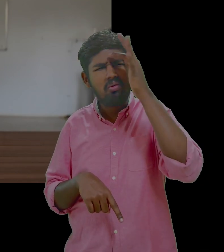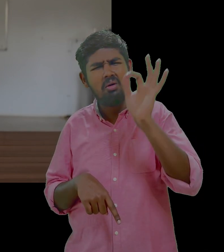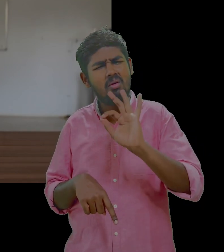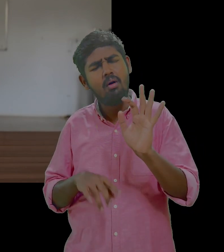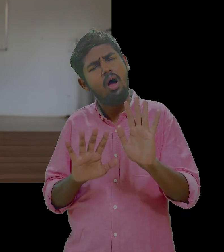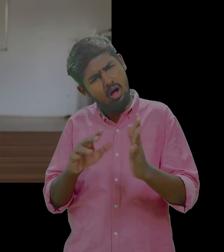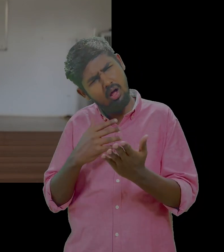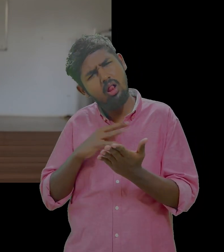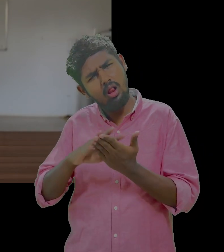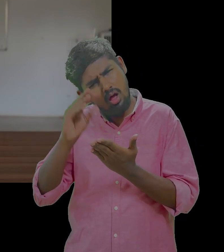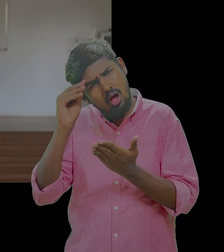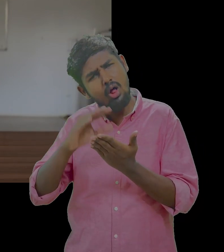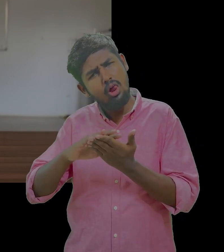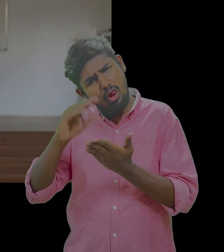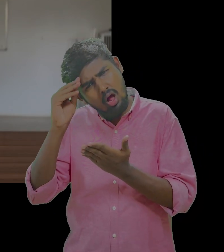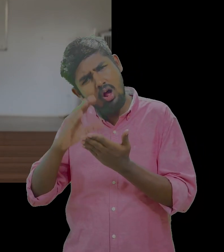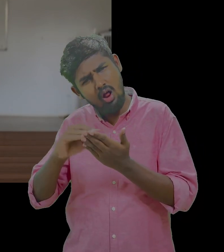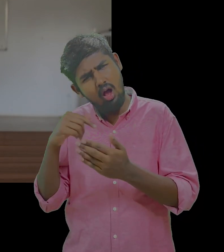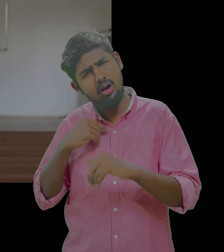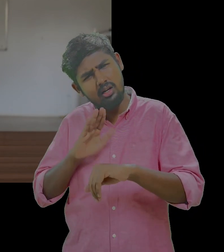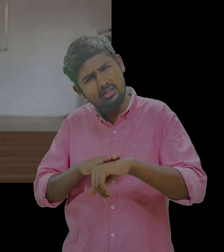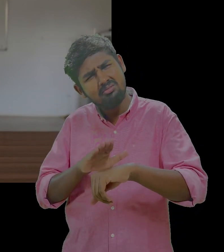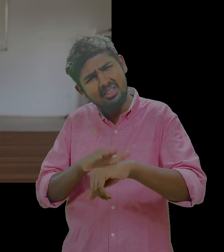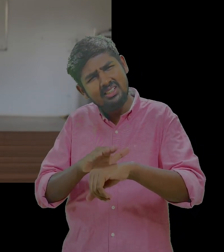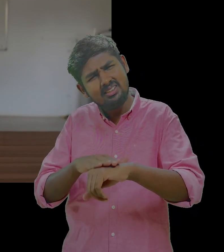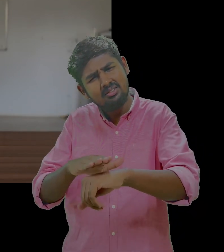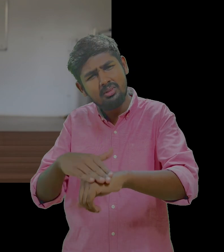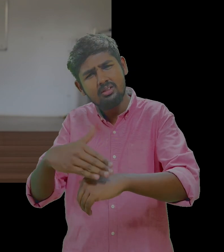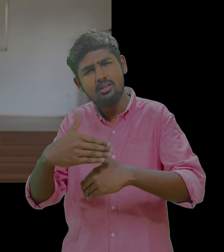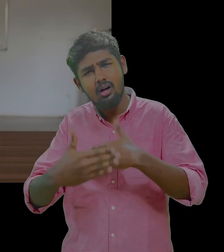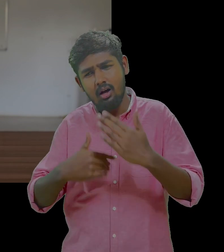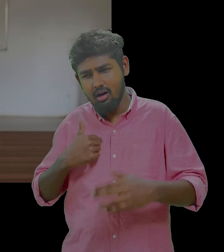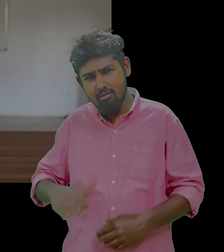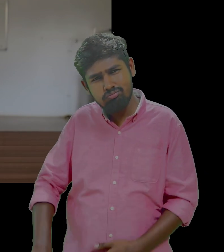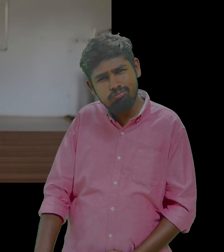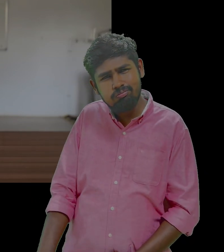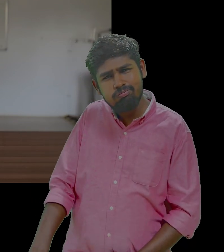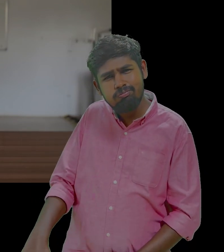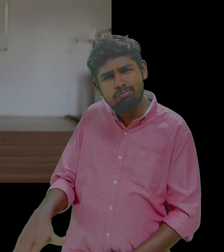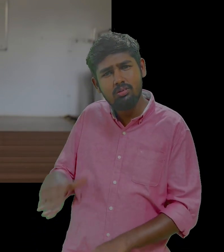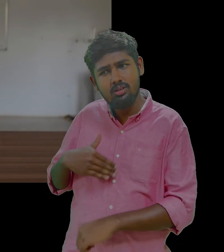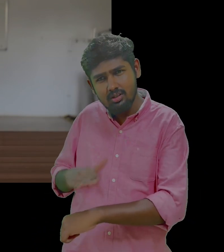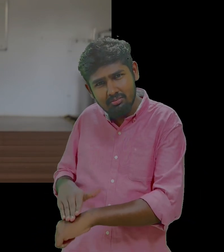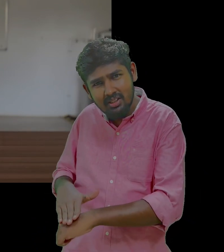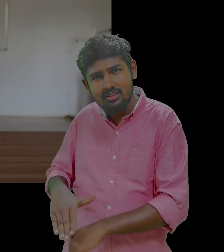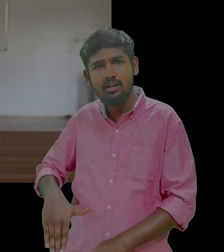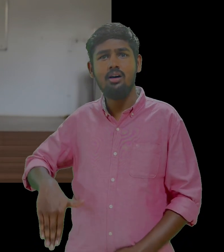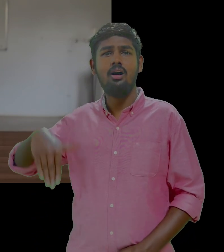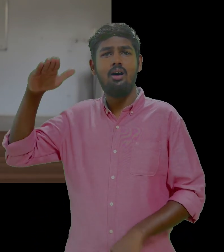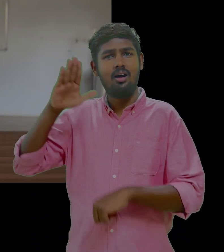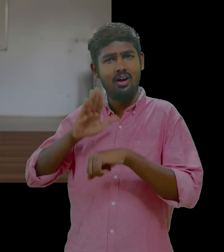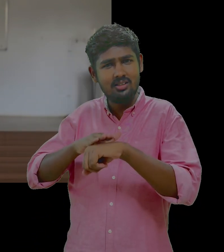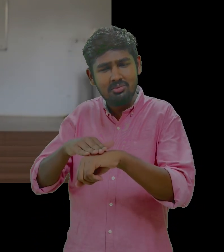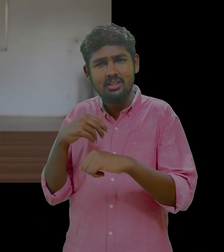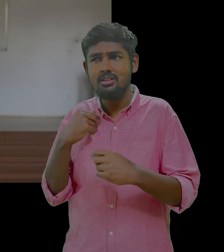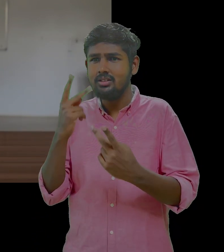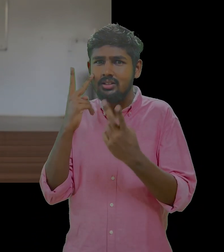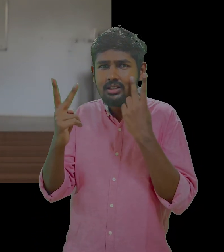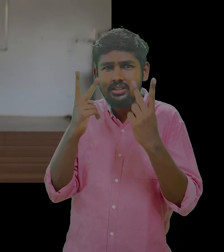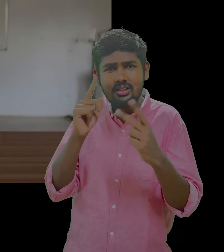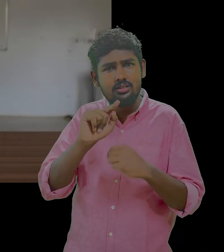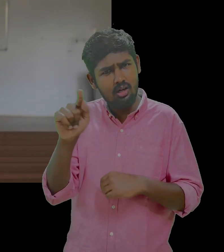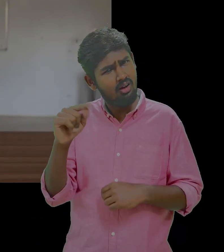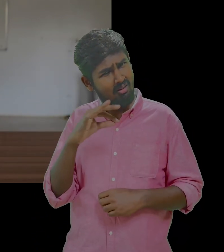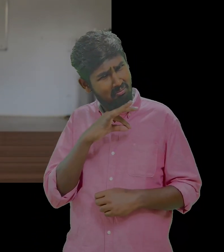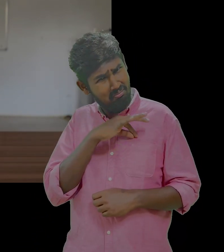about this muscle of able to act, though you have to wait for a long time. I think that's the